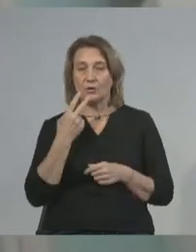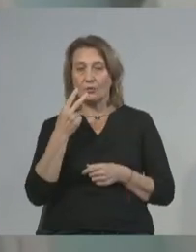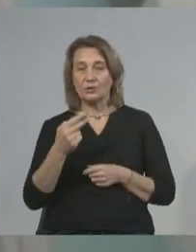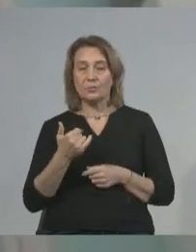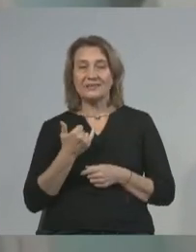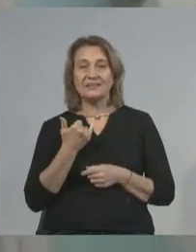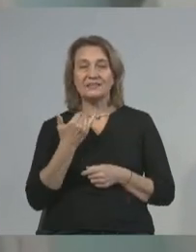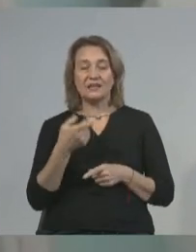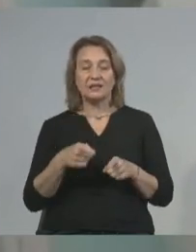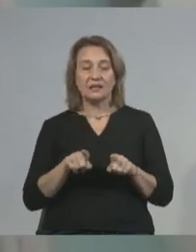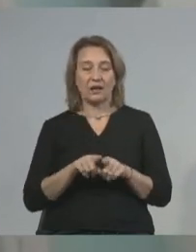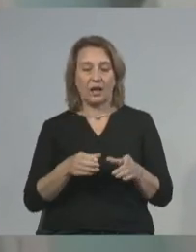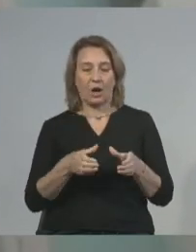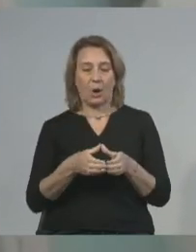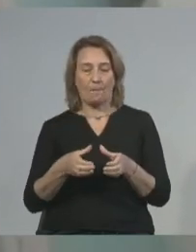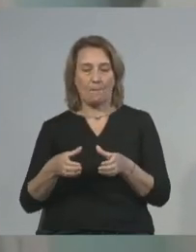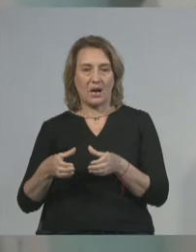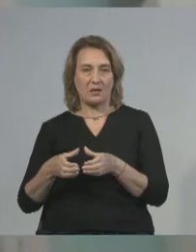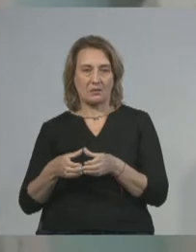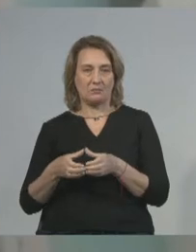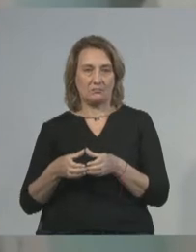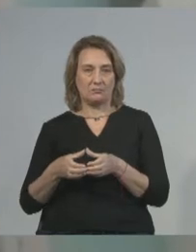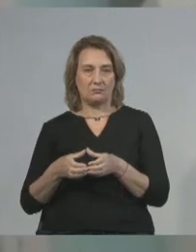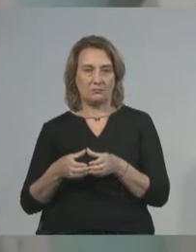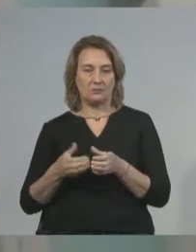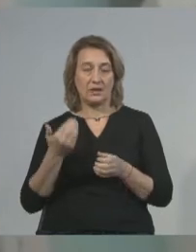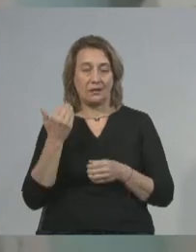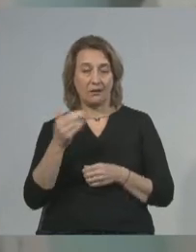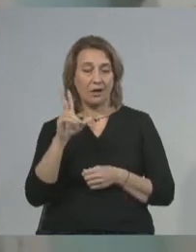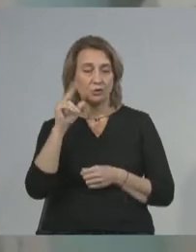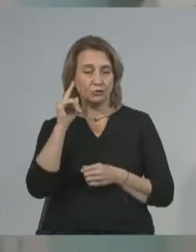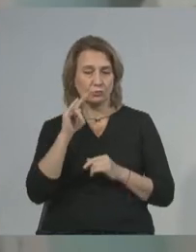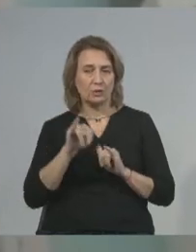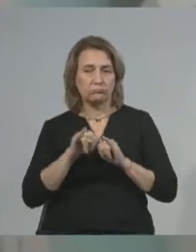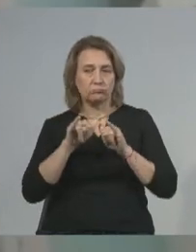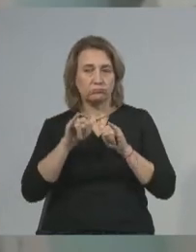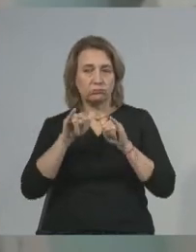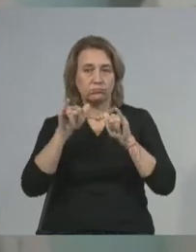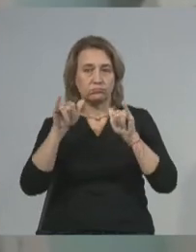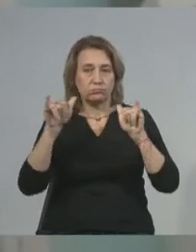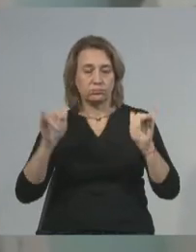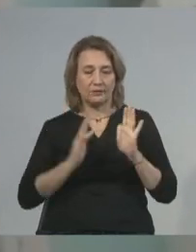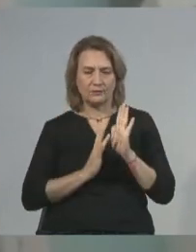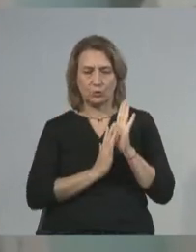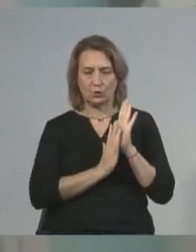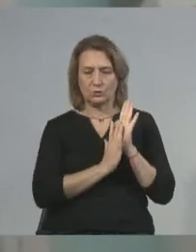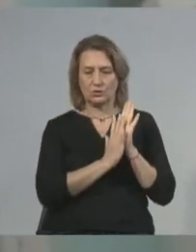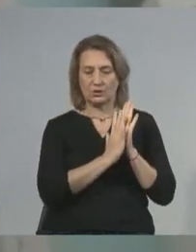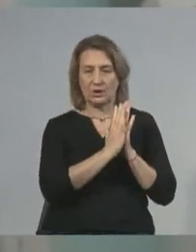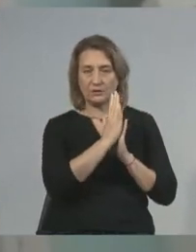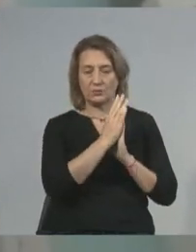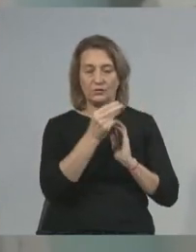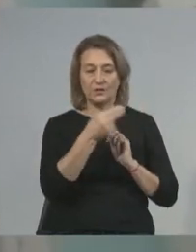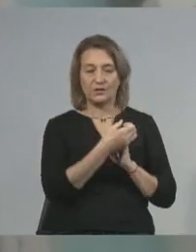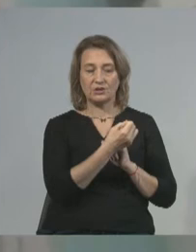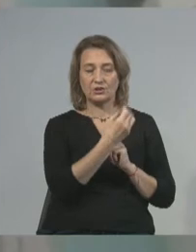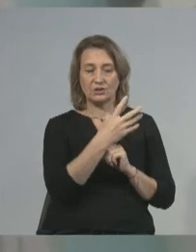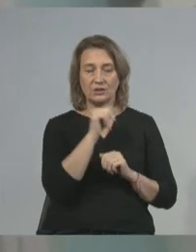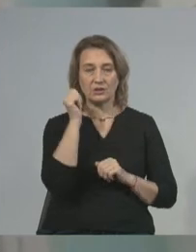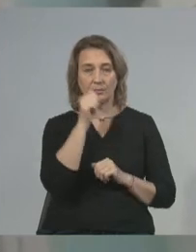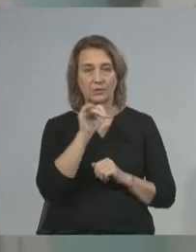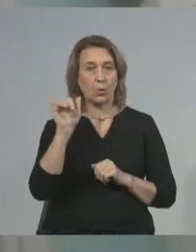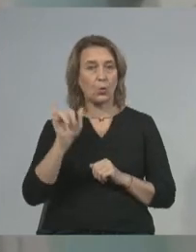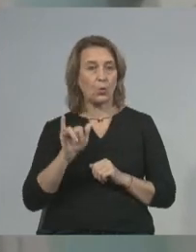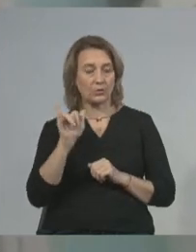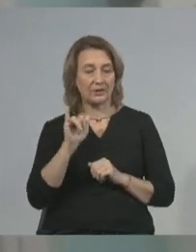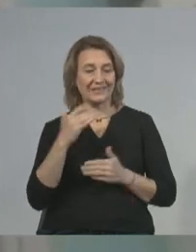it's rising so there were in 2017 oxford university detected 40 of those campaigns and now uh